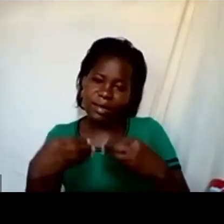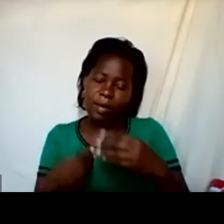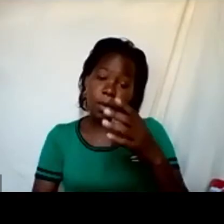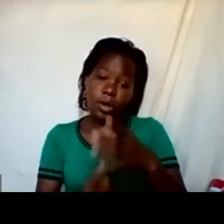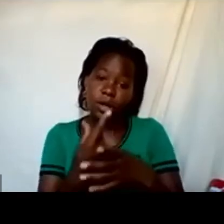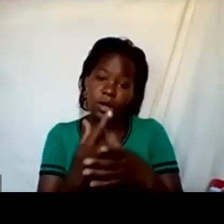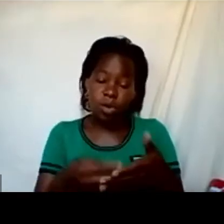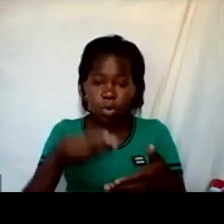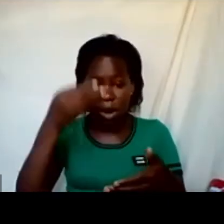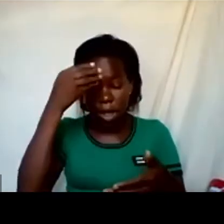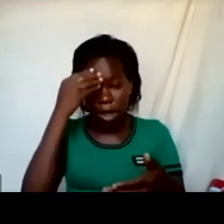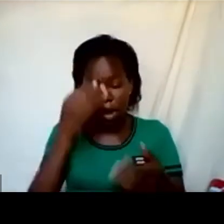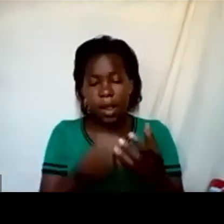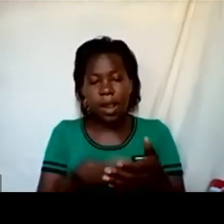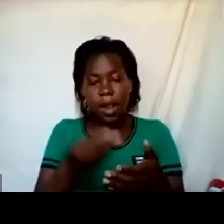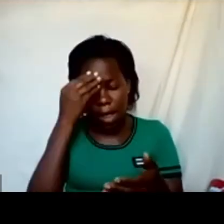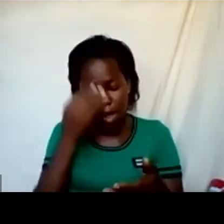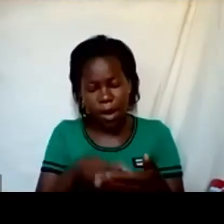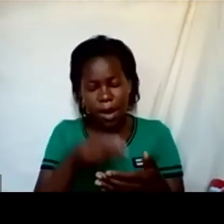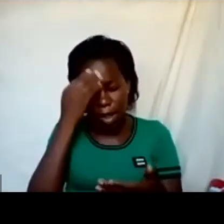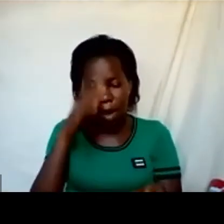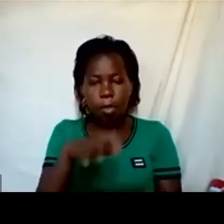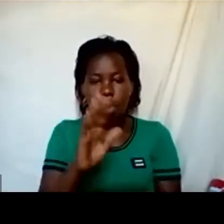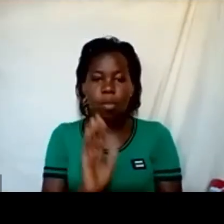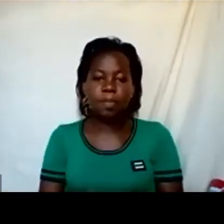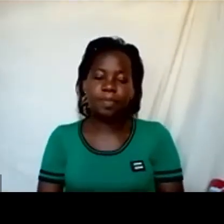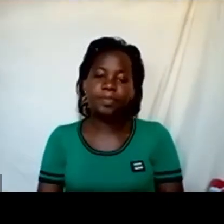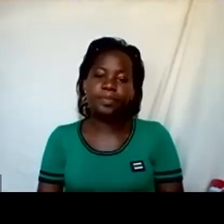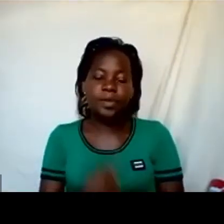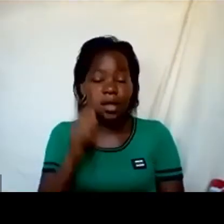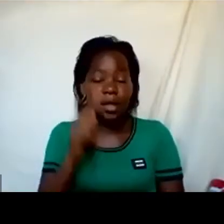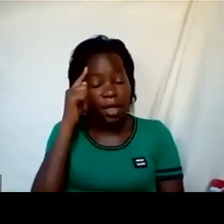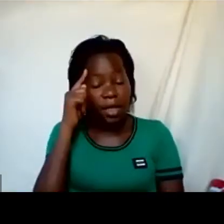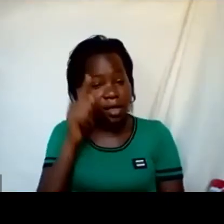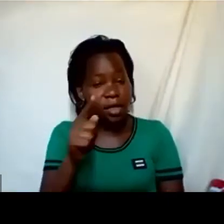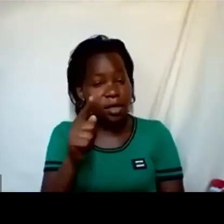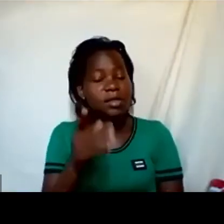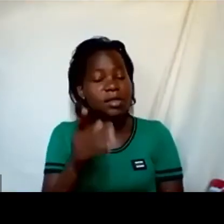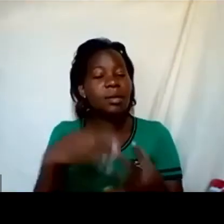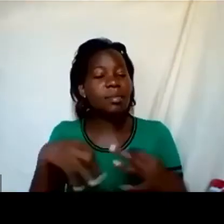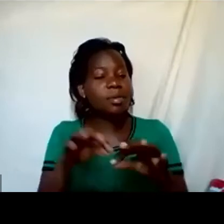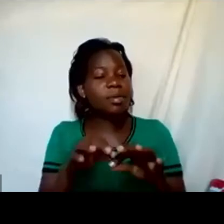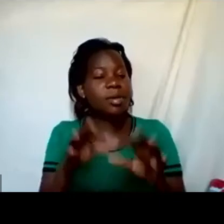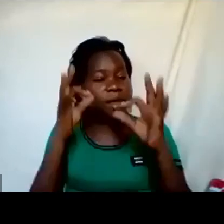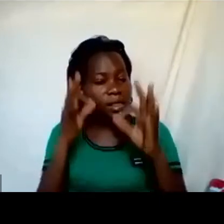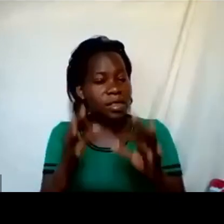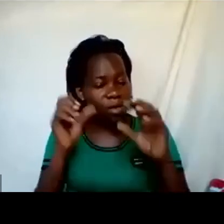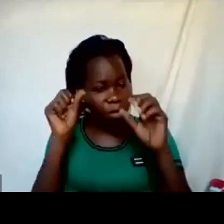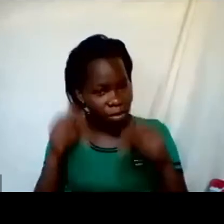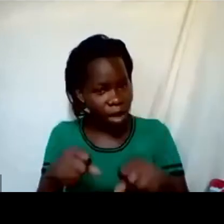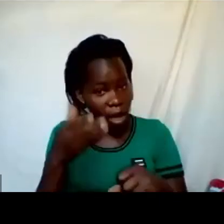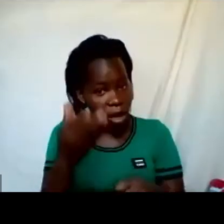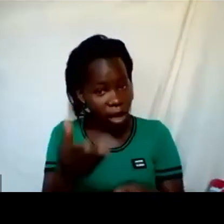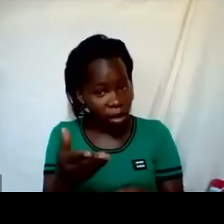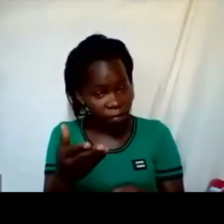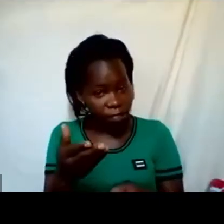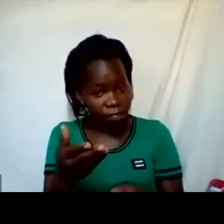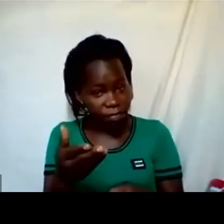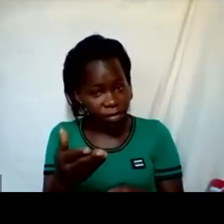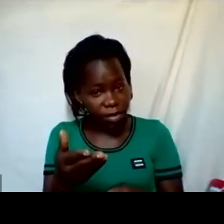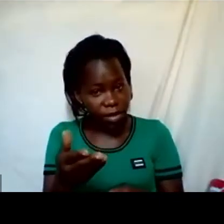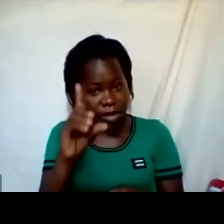learn, and learn. I think that is one of the key takeaways you need to have, as Daniel pointed it out, that